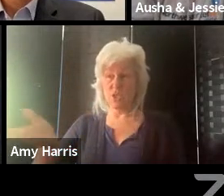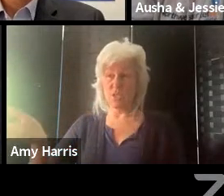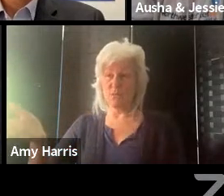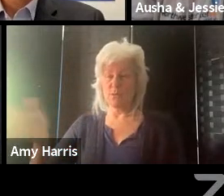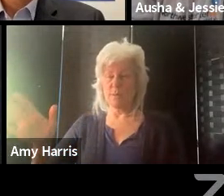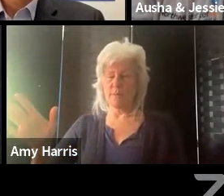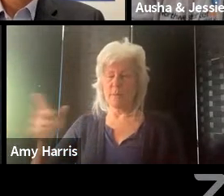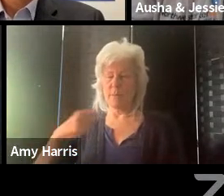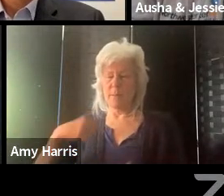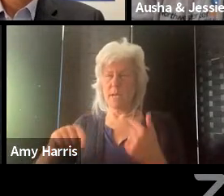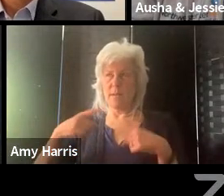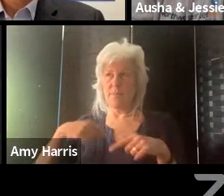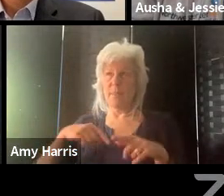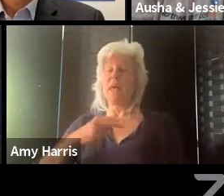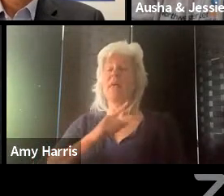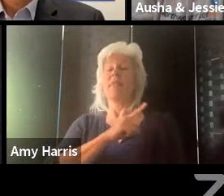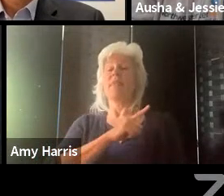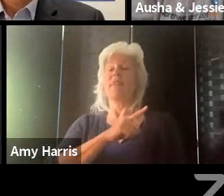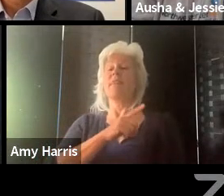the leadership